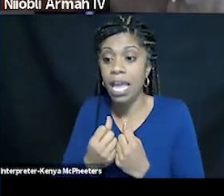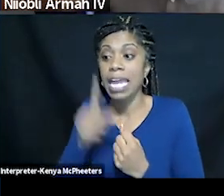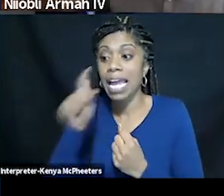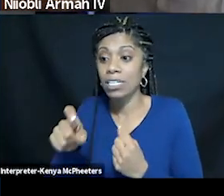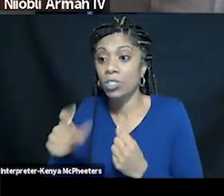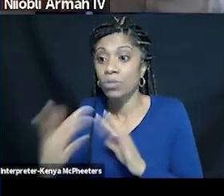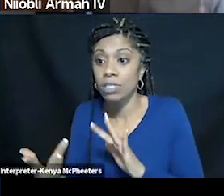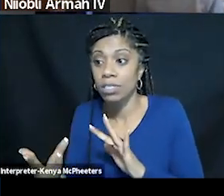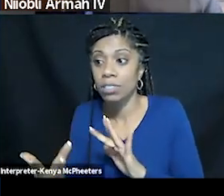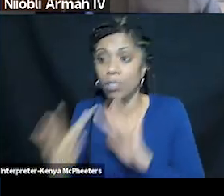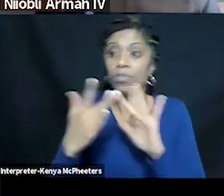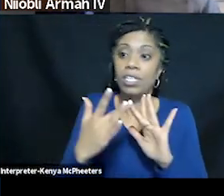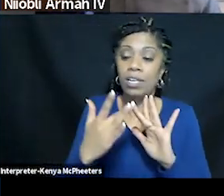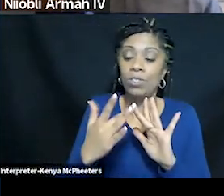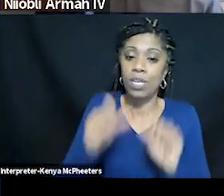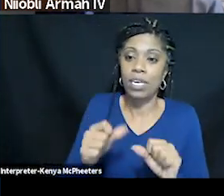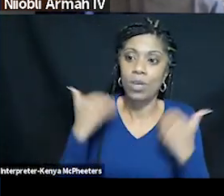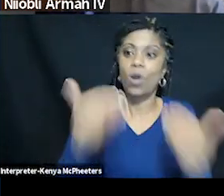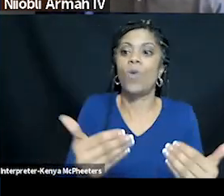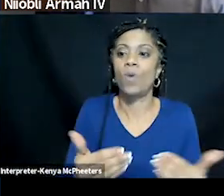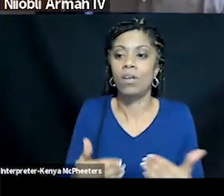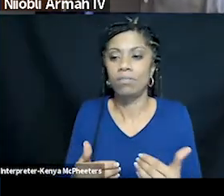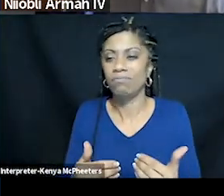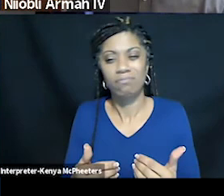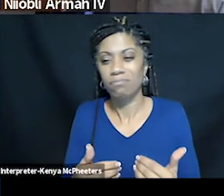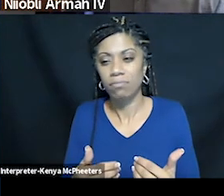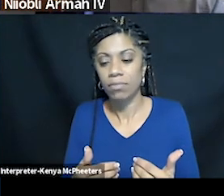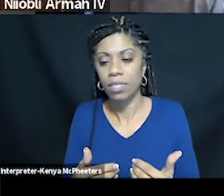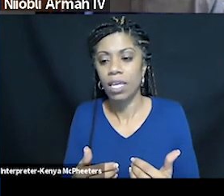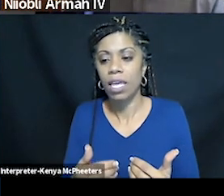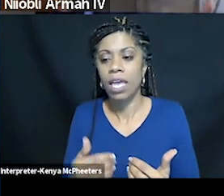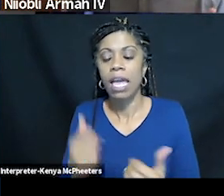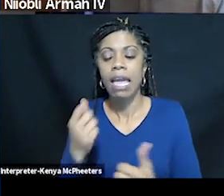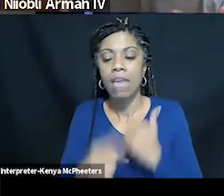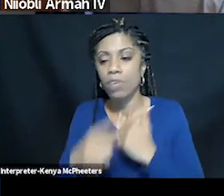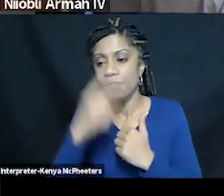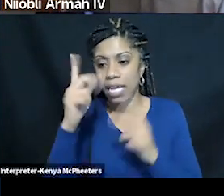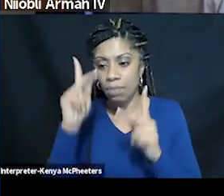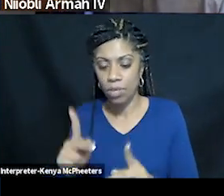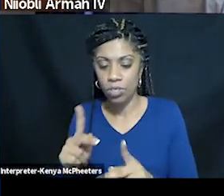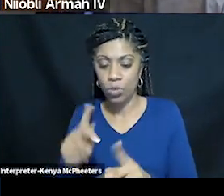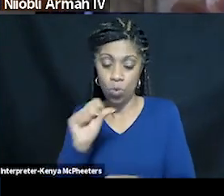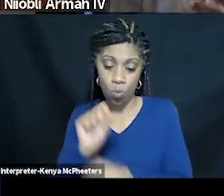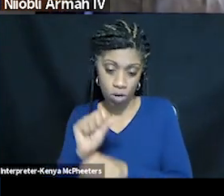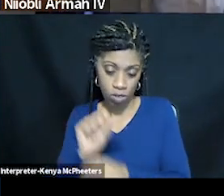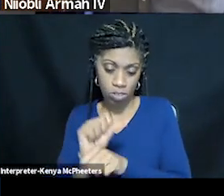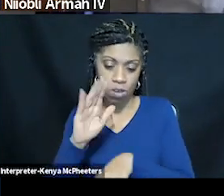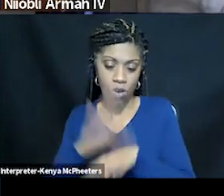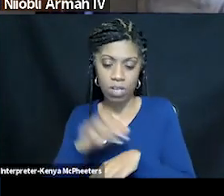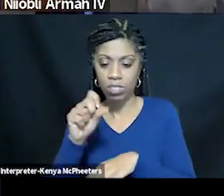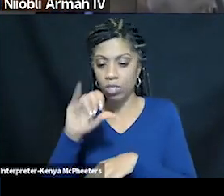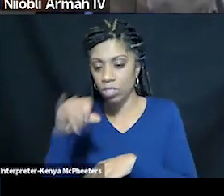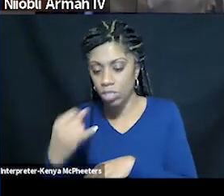so go. Every Black person who works on social justice foundation nonprofit issues doesn't necessarily want to tell their